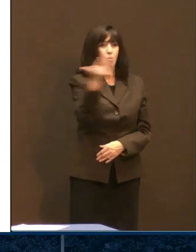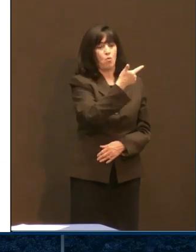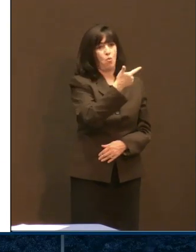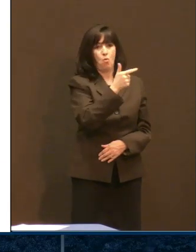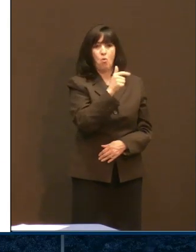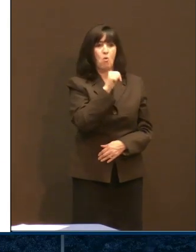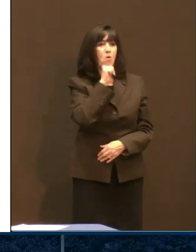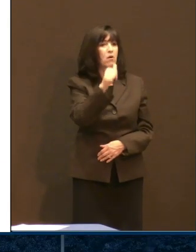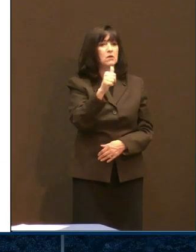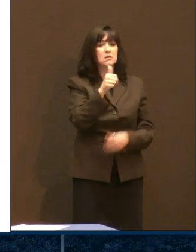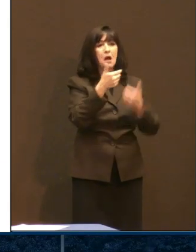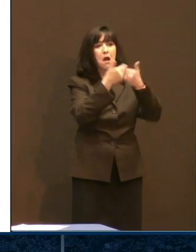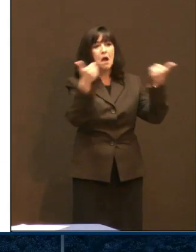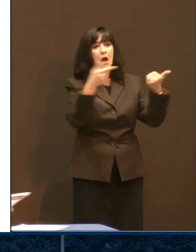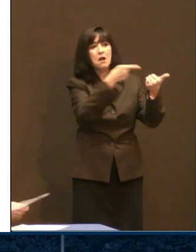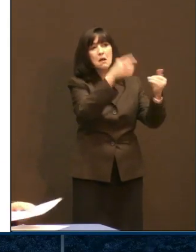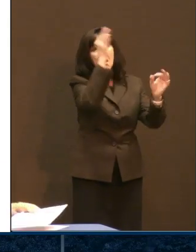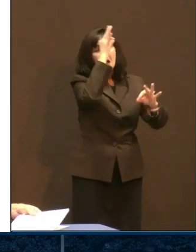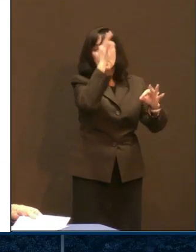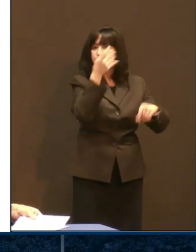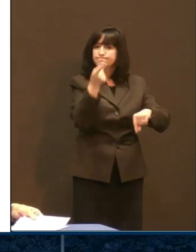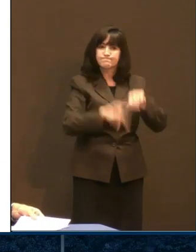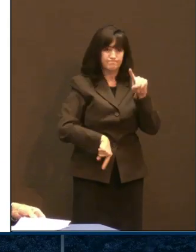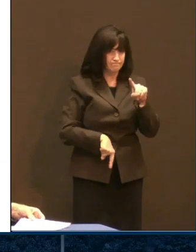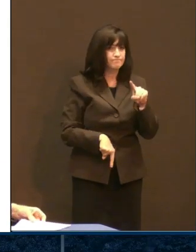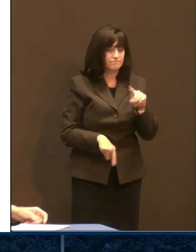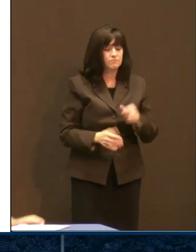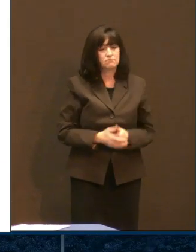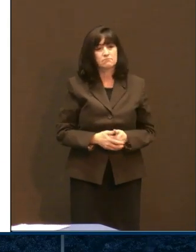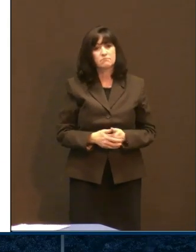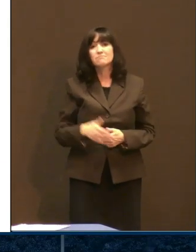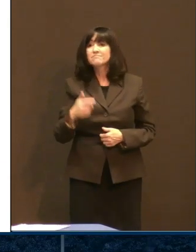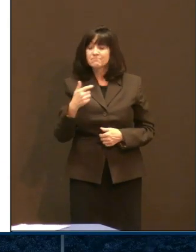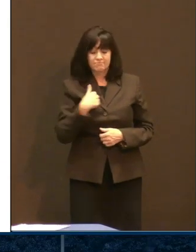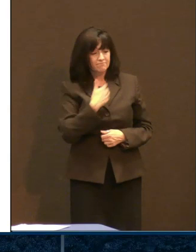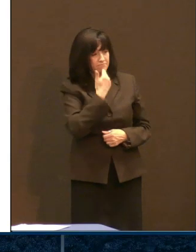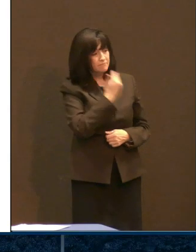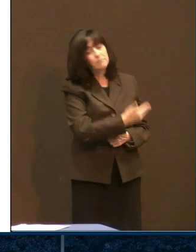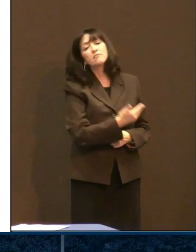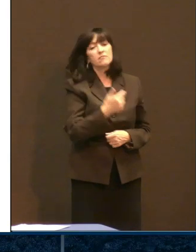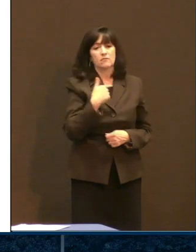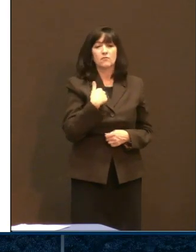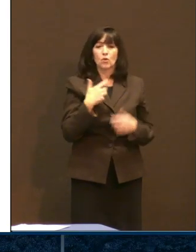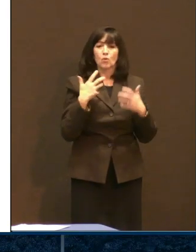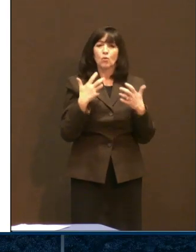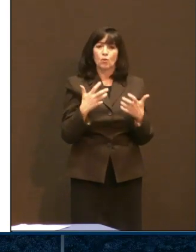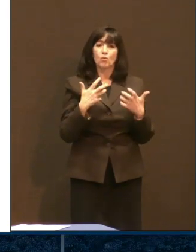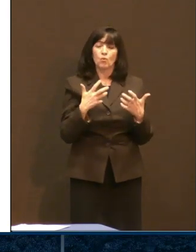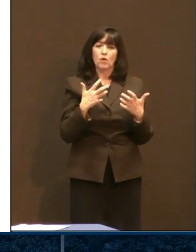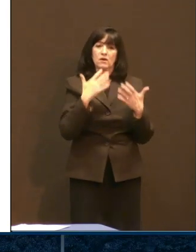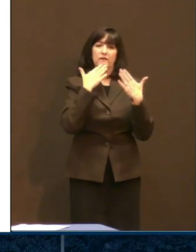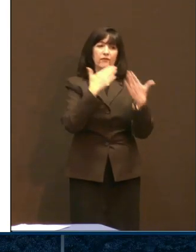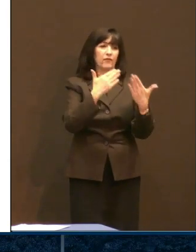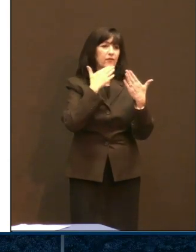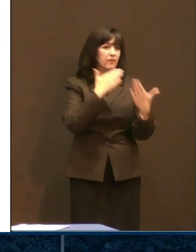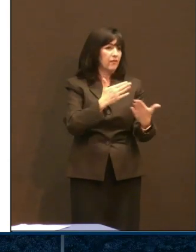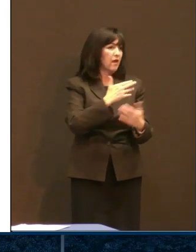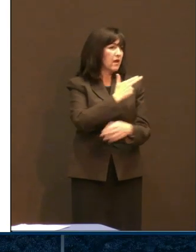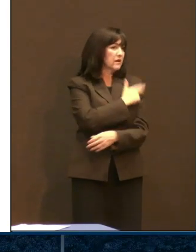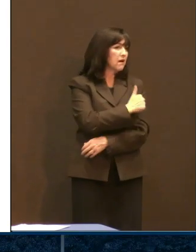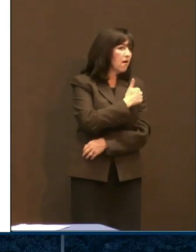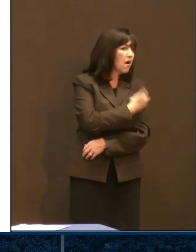can't say enough about the partnership with the hospitals, the federally qualified health centers,